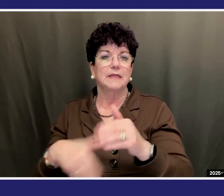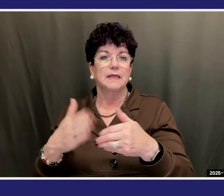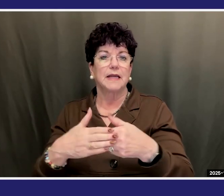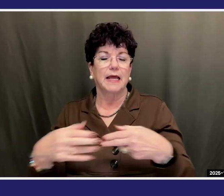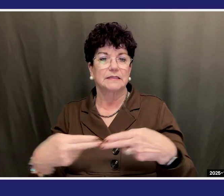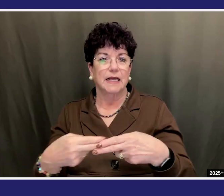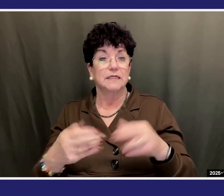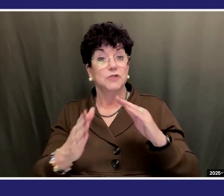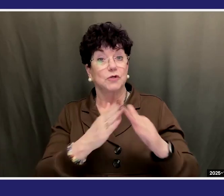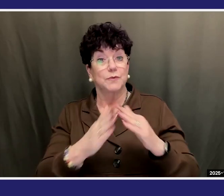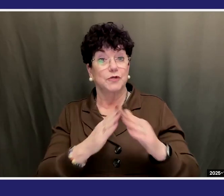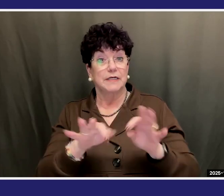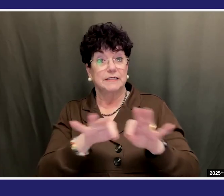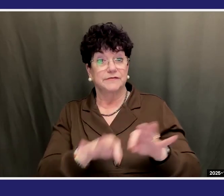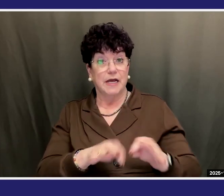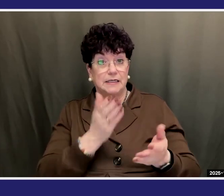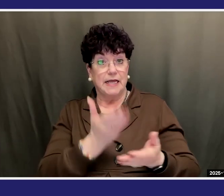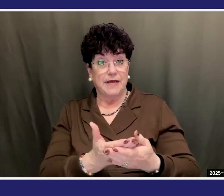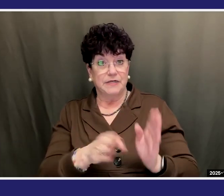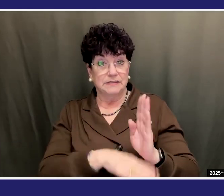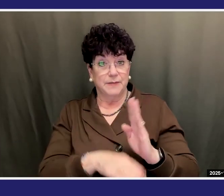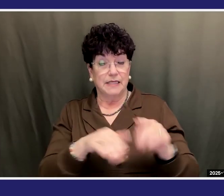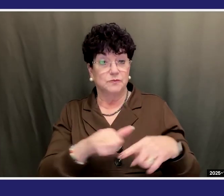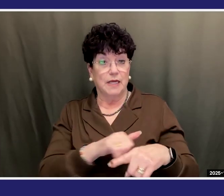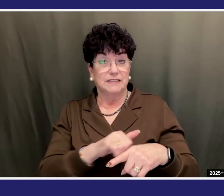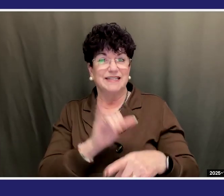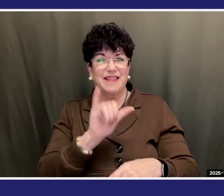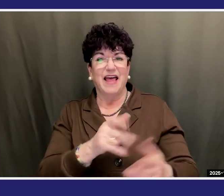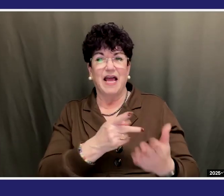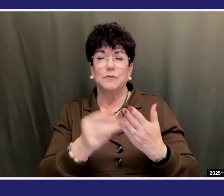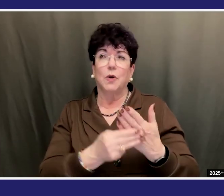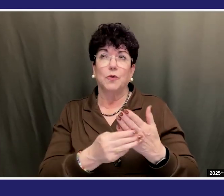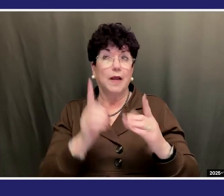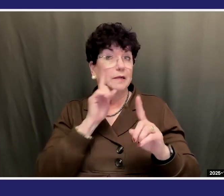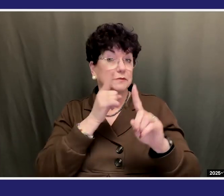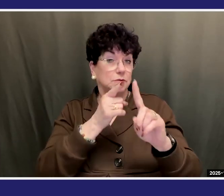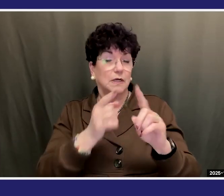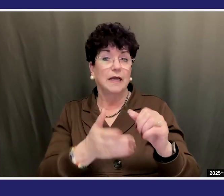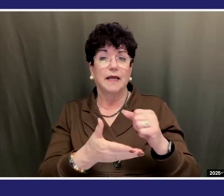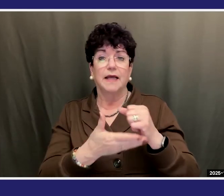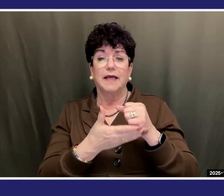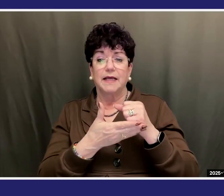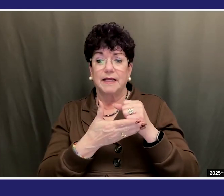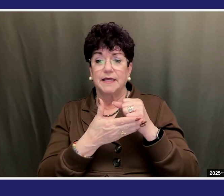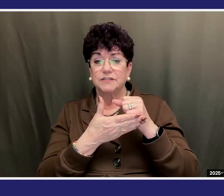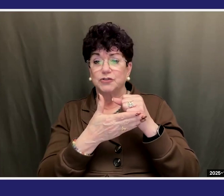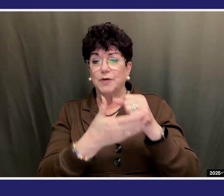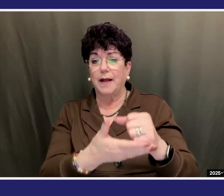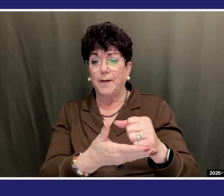So community-defined evidence-based practices. This program is intended to help scale some of the work that's